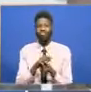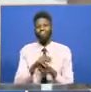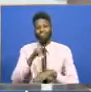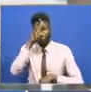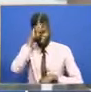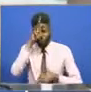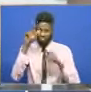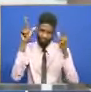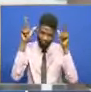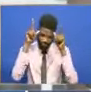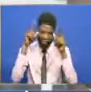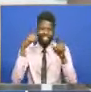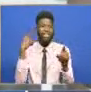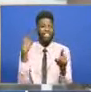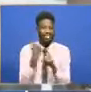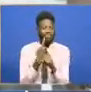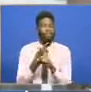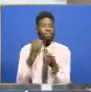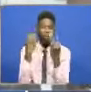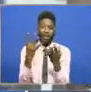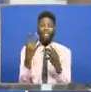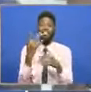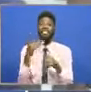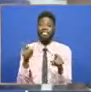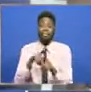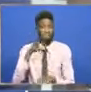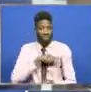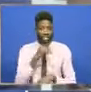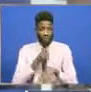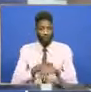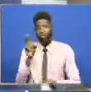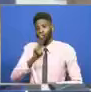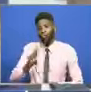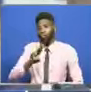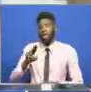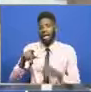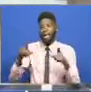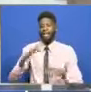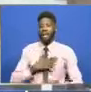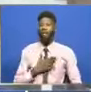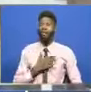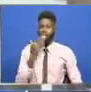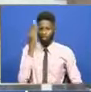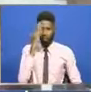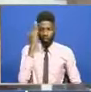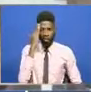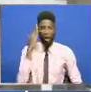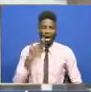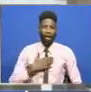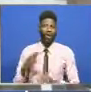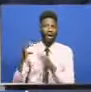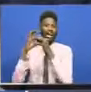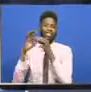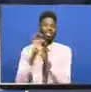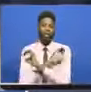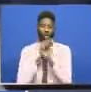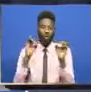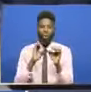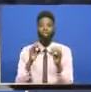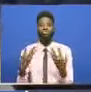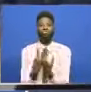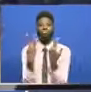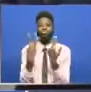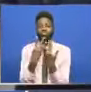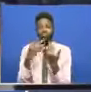tukitumia sehemu ndogo ya shamba letu. Najua haijakuwa desturi yetu hapo zamani ati kupanda nyasi. The